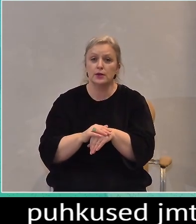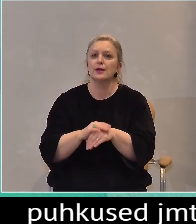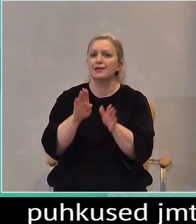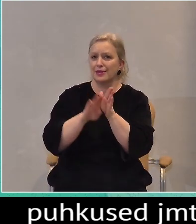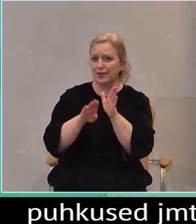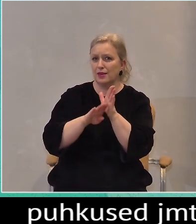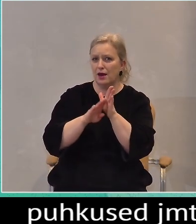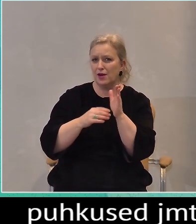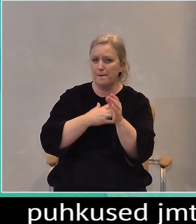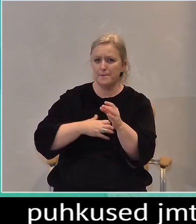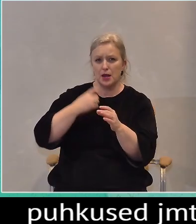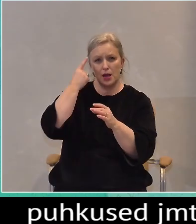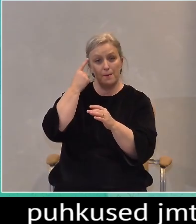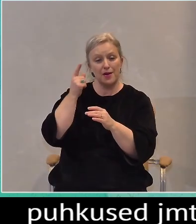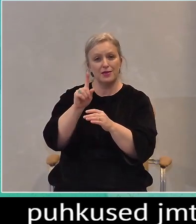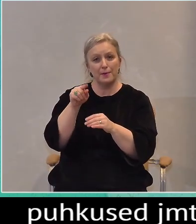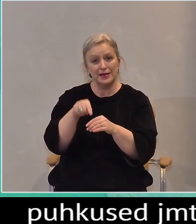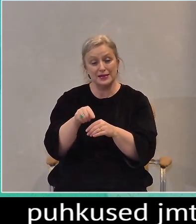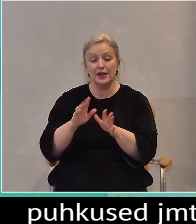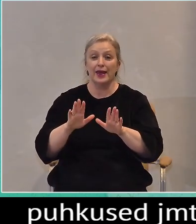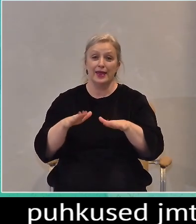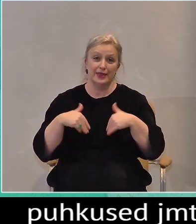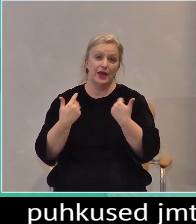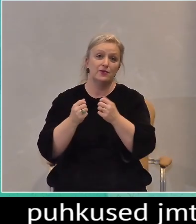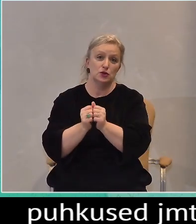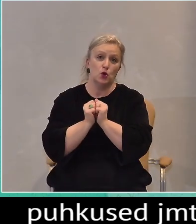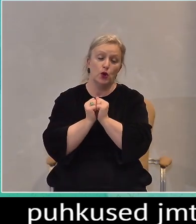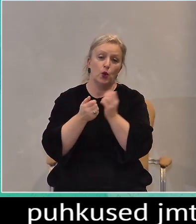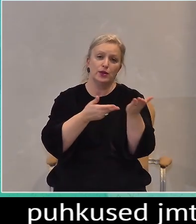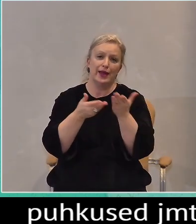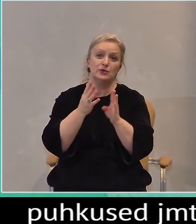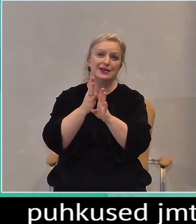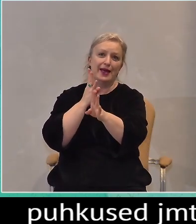and decide where to direct them.